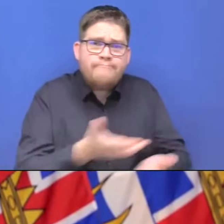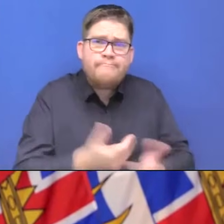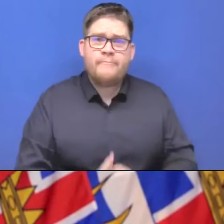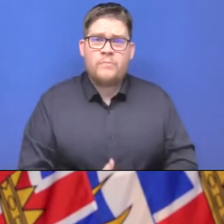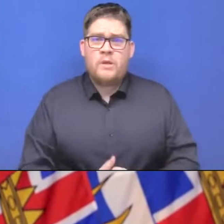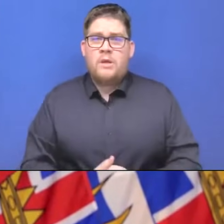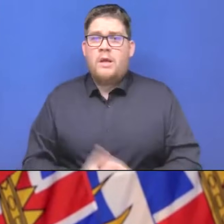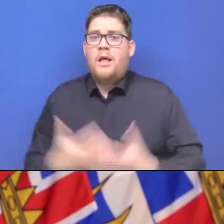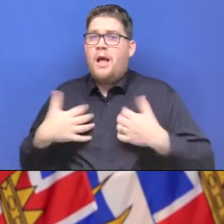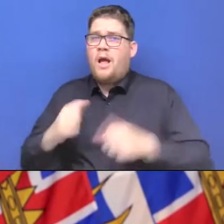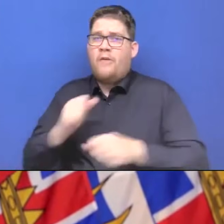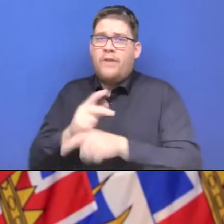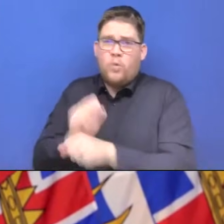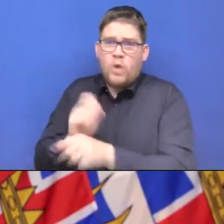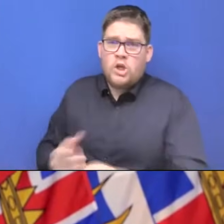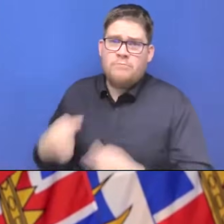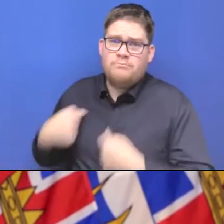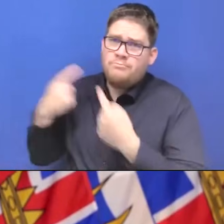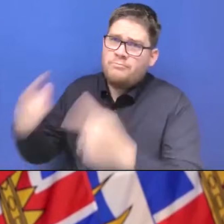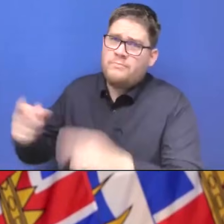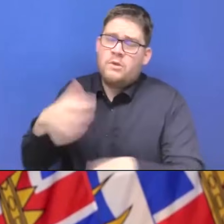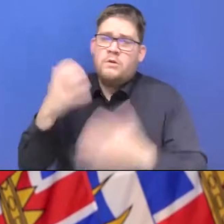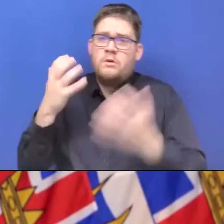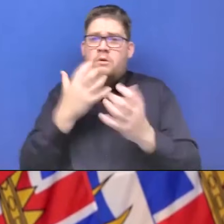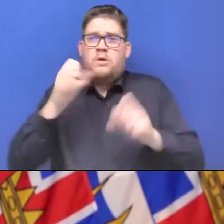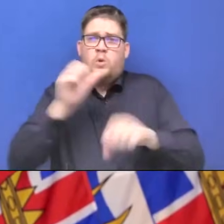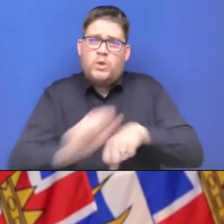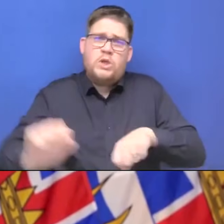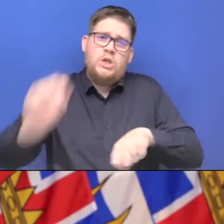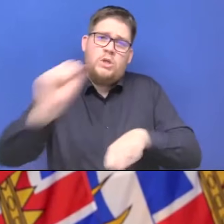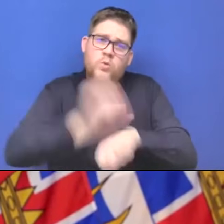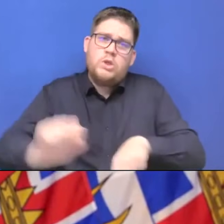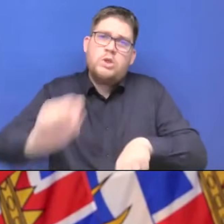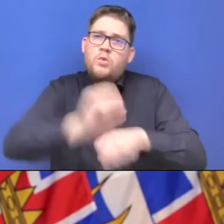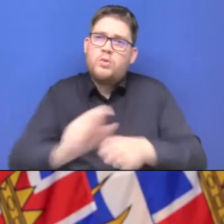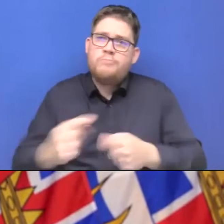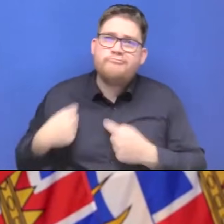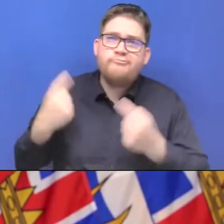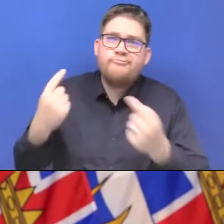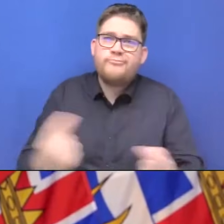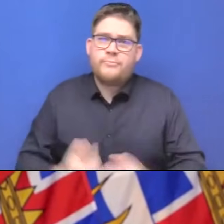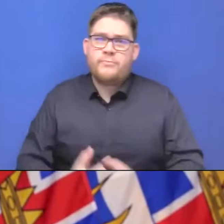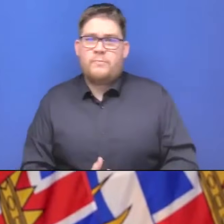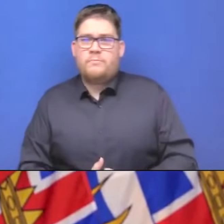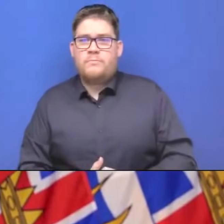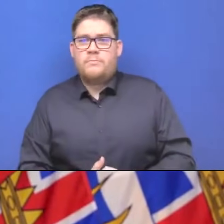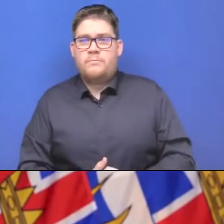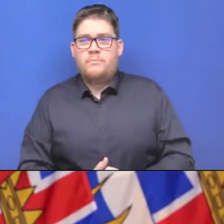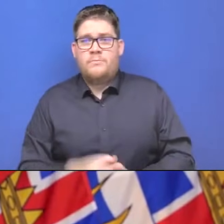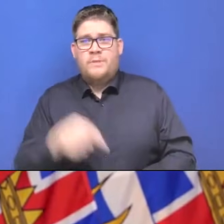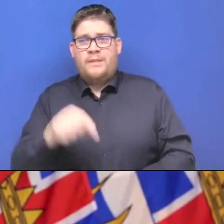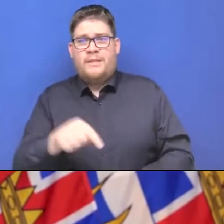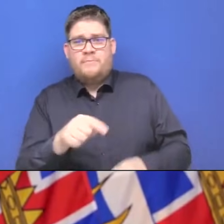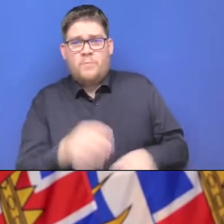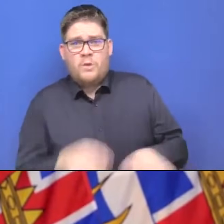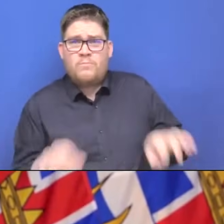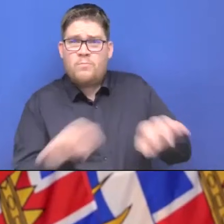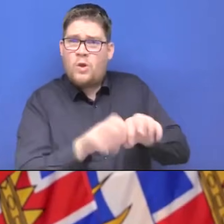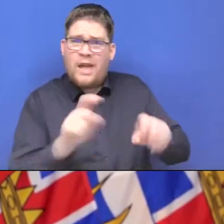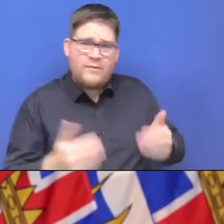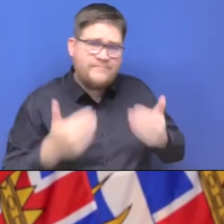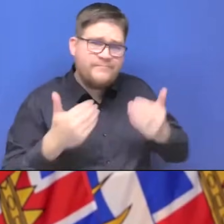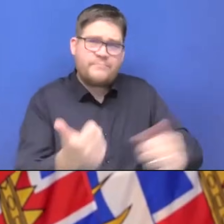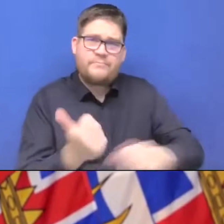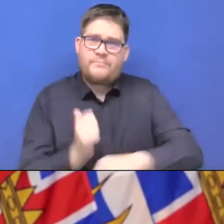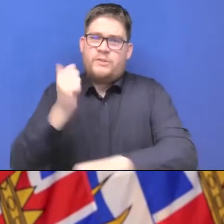in this campaign. And so, well, this was, as I say, a necessary step and an important one. We're also